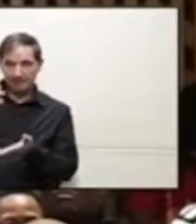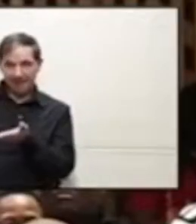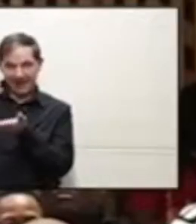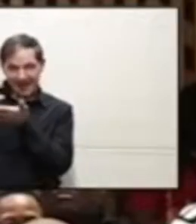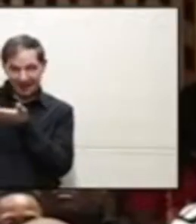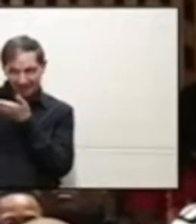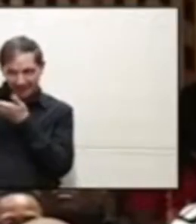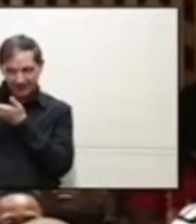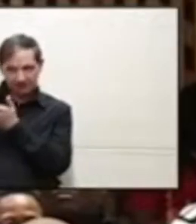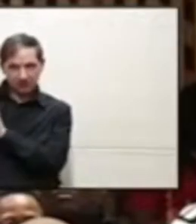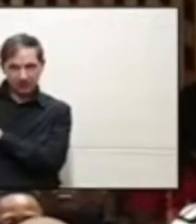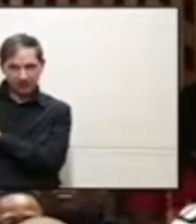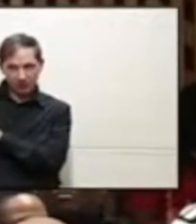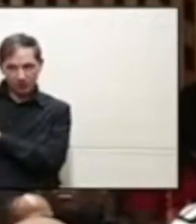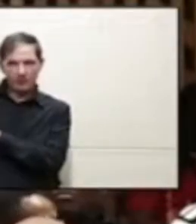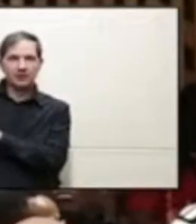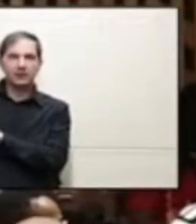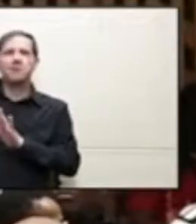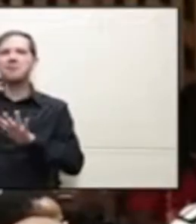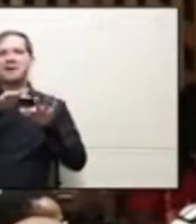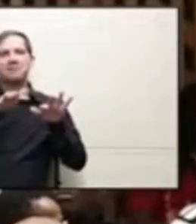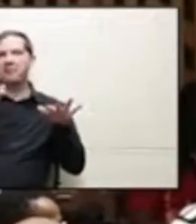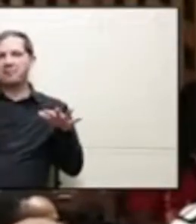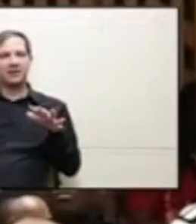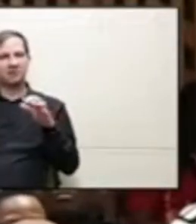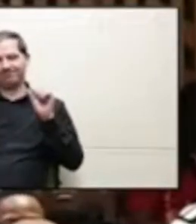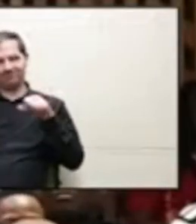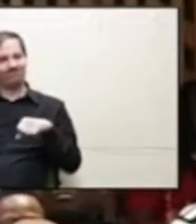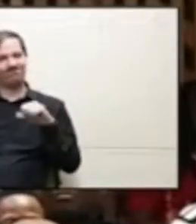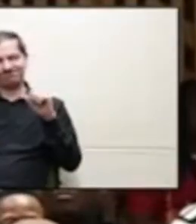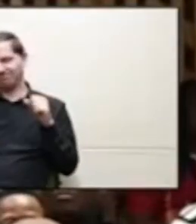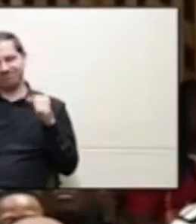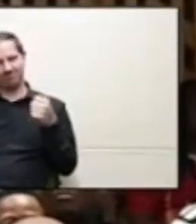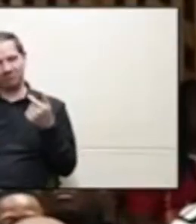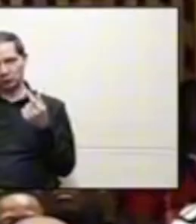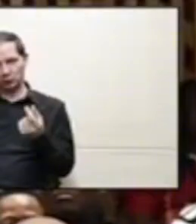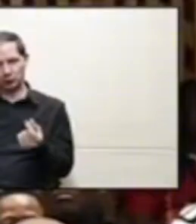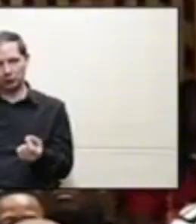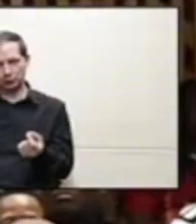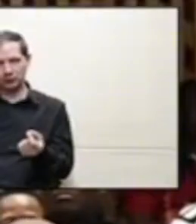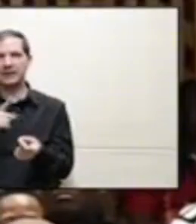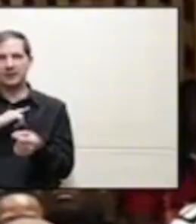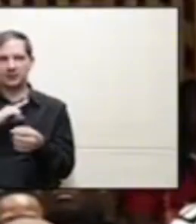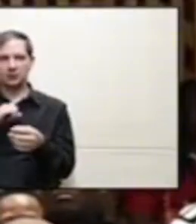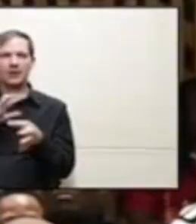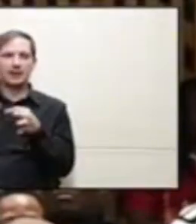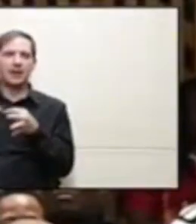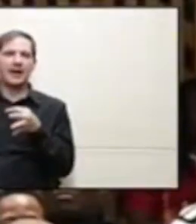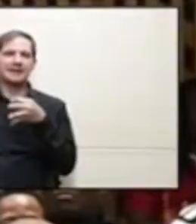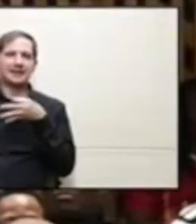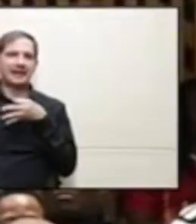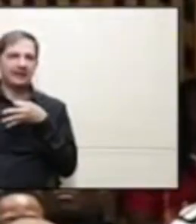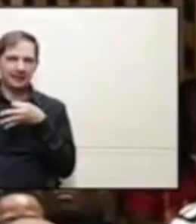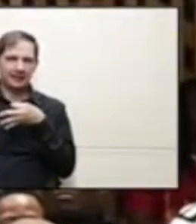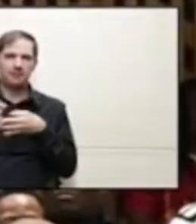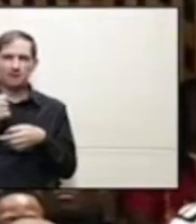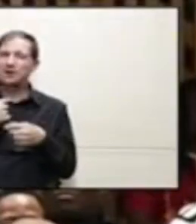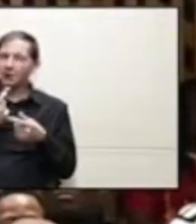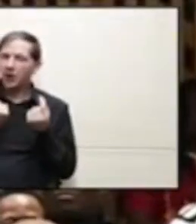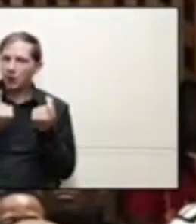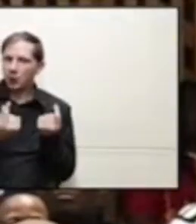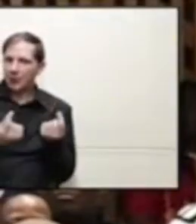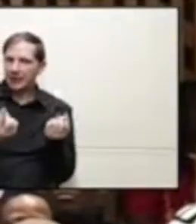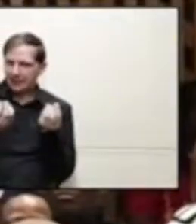our people did not play onto that part as much as we anticipated. Hence, we extended it. But we're doing something, and